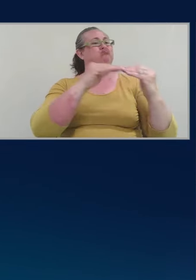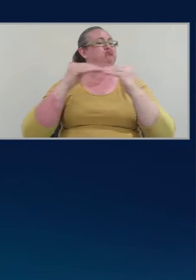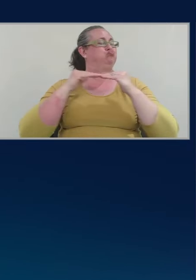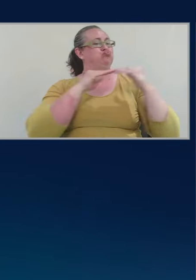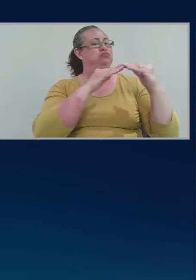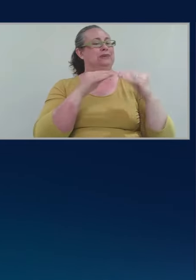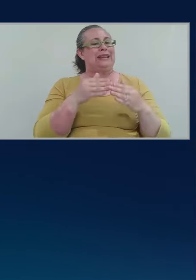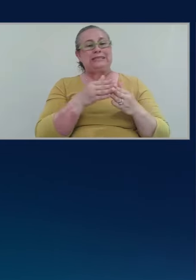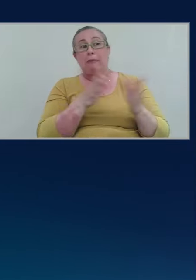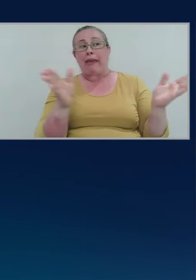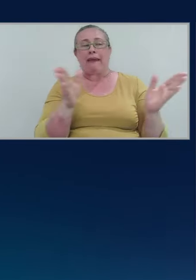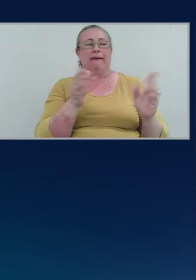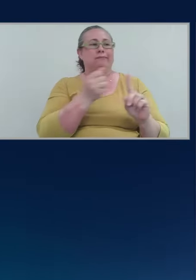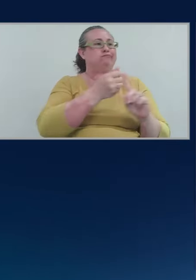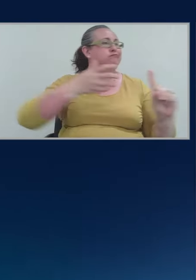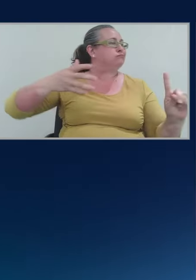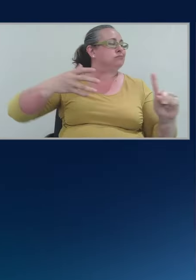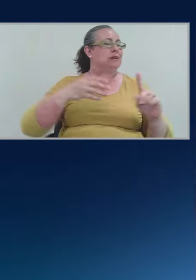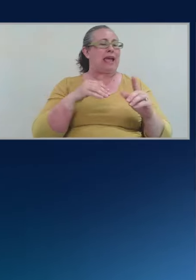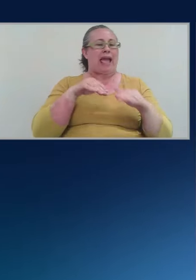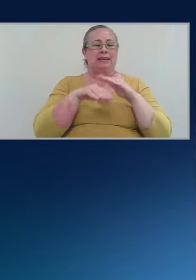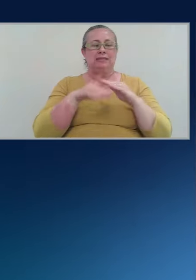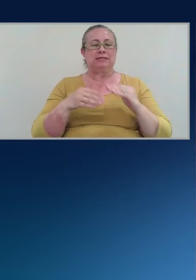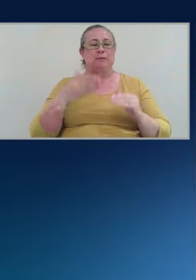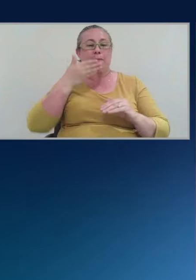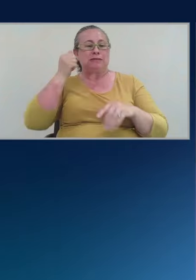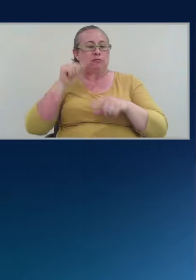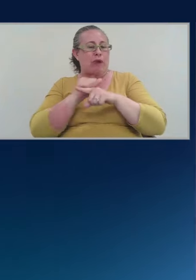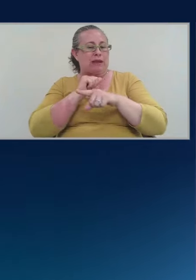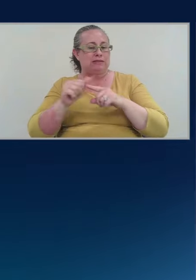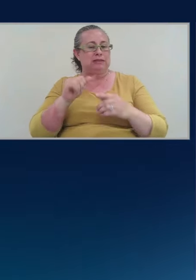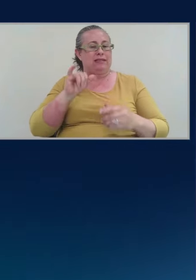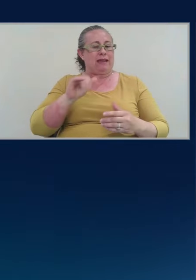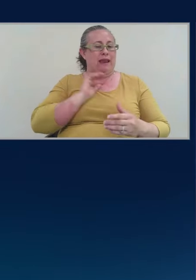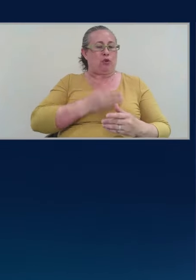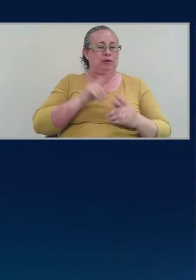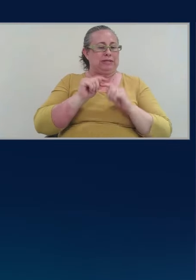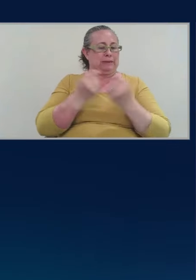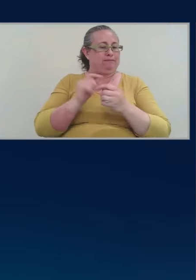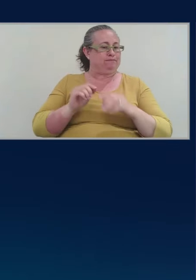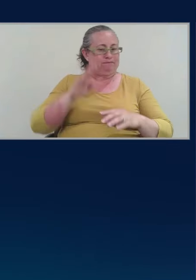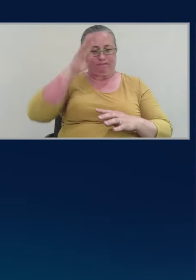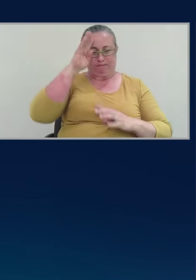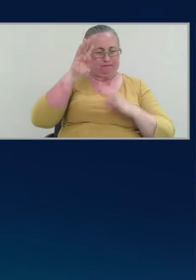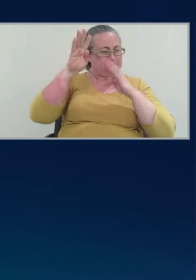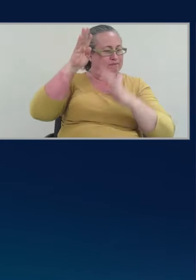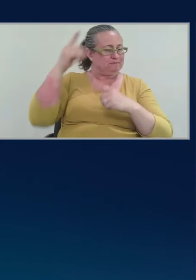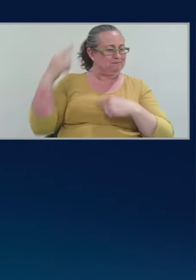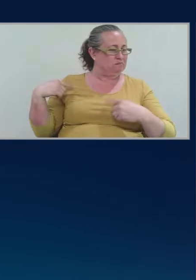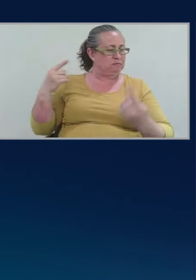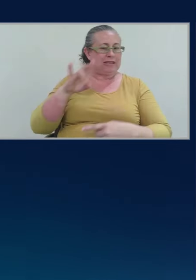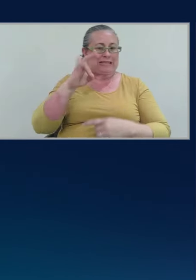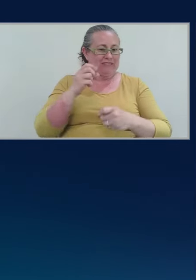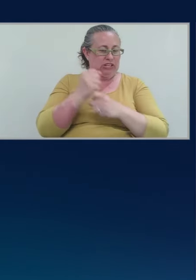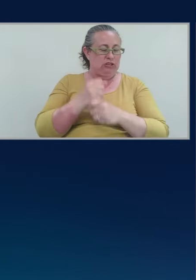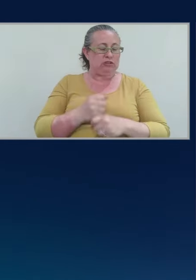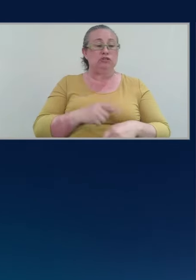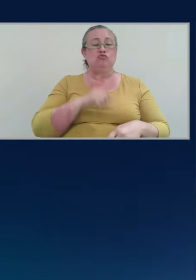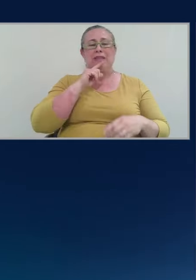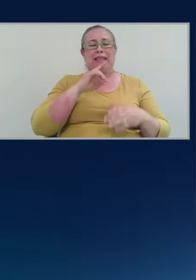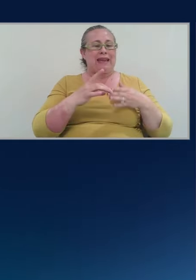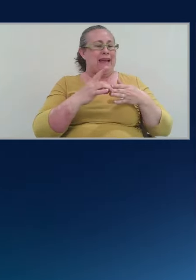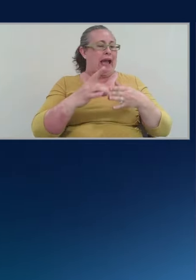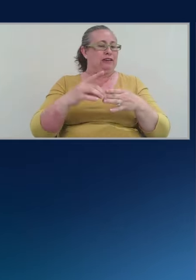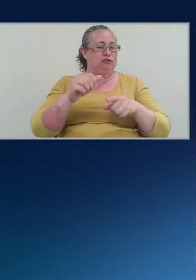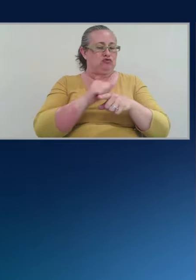best practices that our team has developed over the last 7 years. So it's a guided training experience